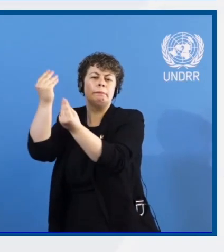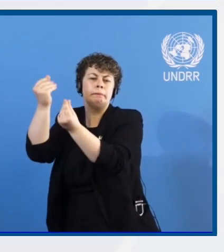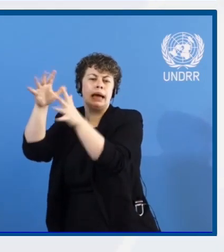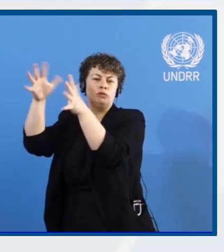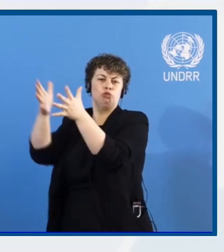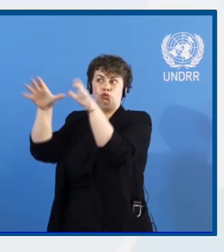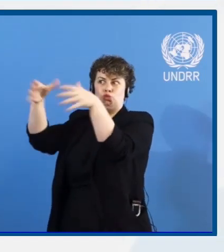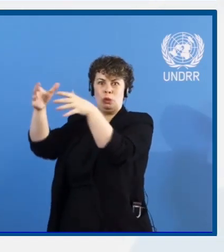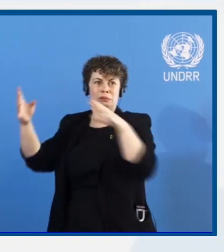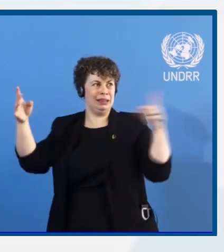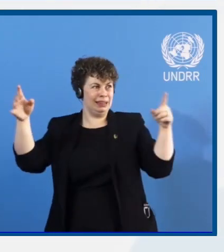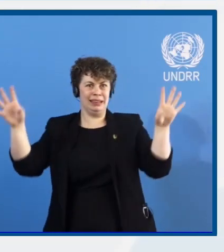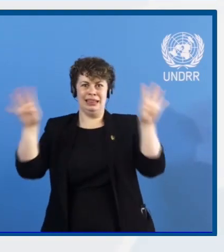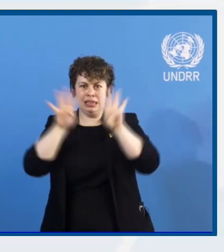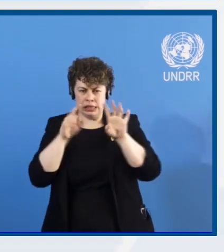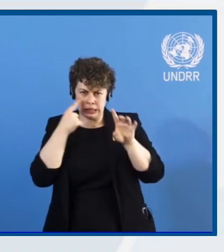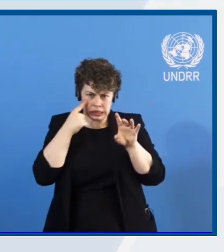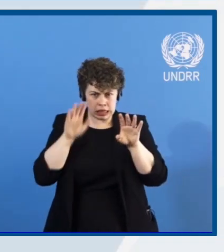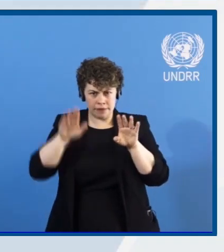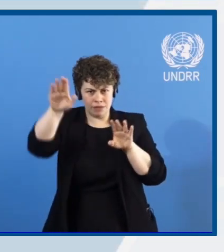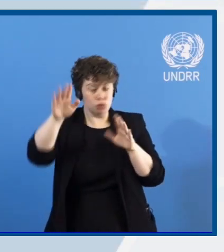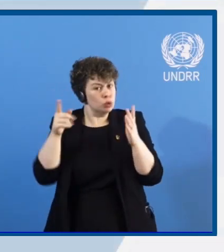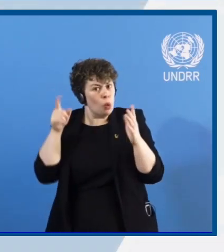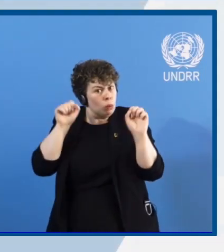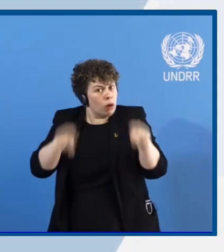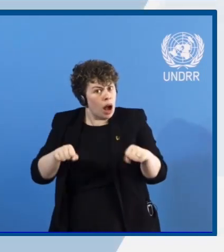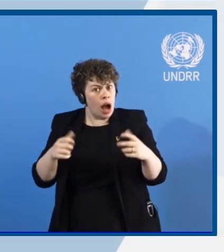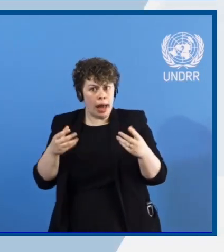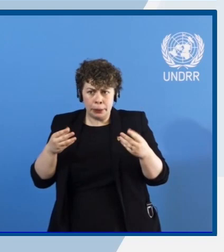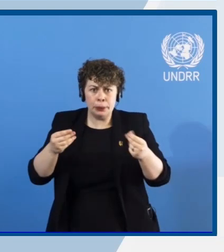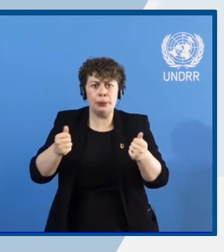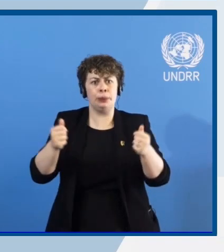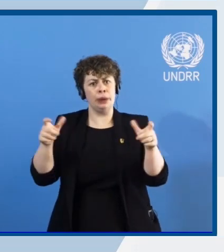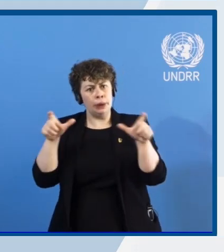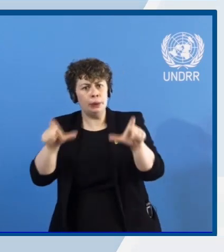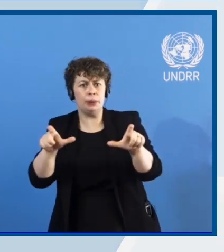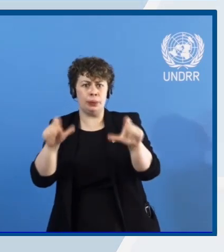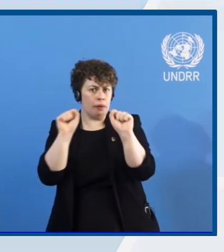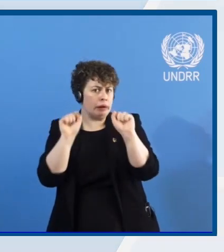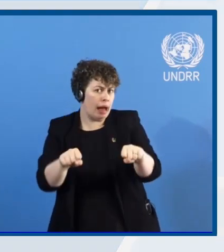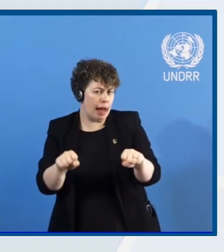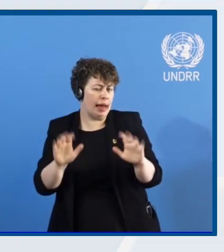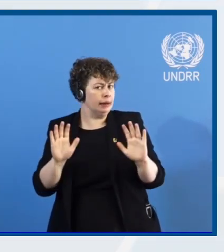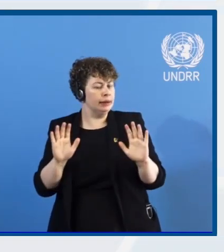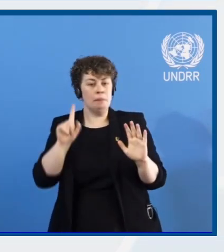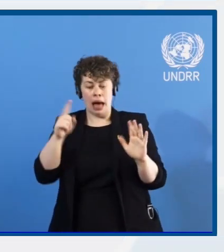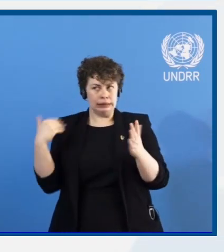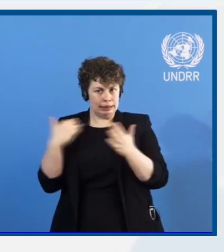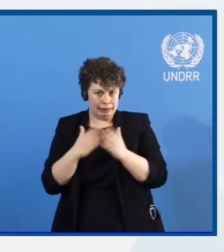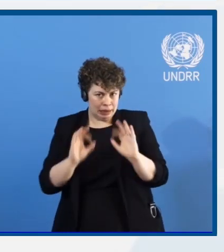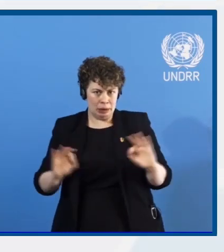actually answer to the issues that were brought up by the polls. I conclude there. Thank you.